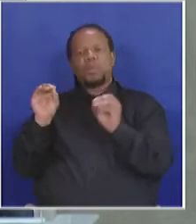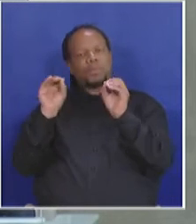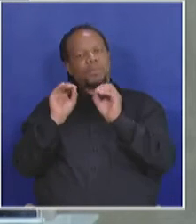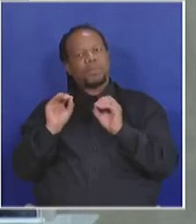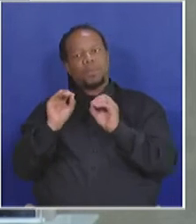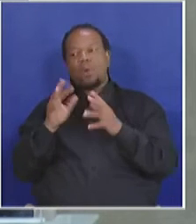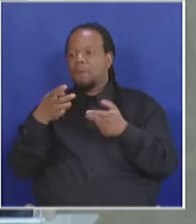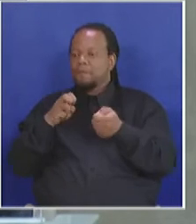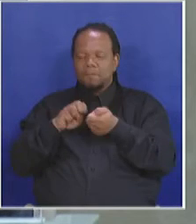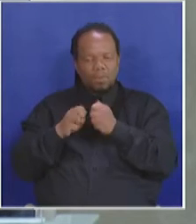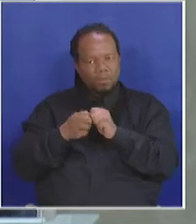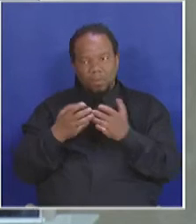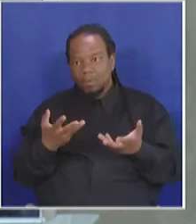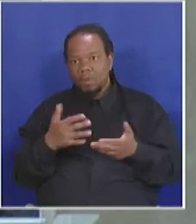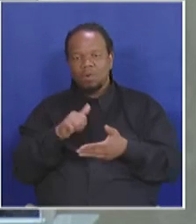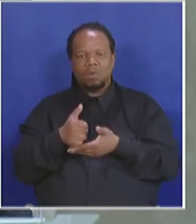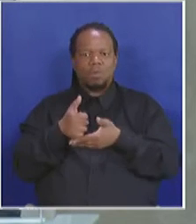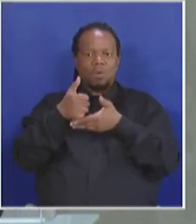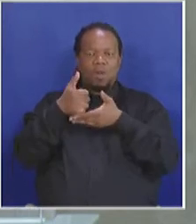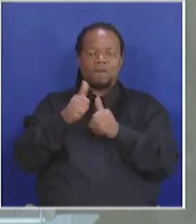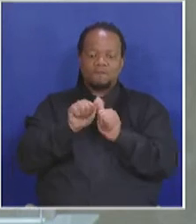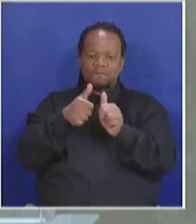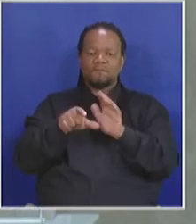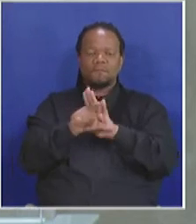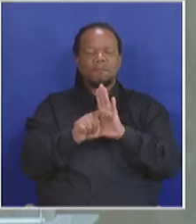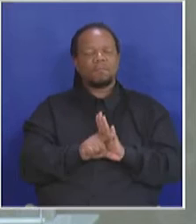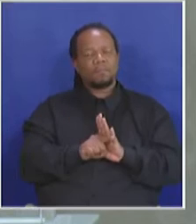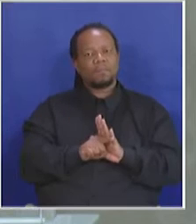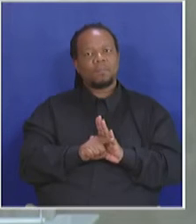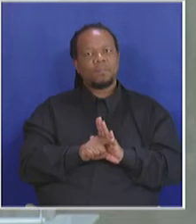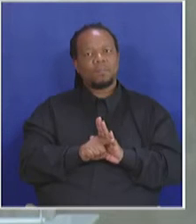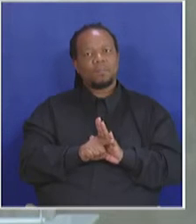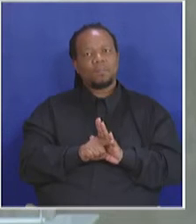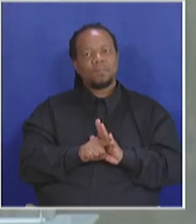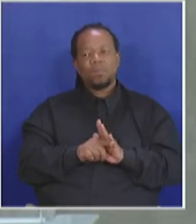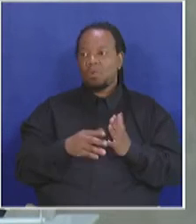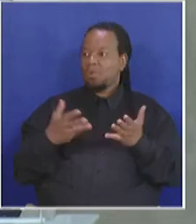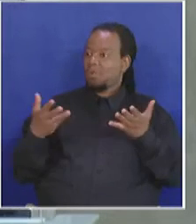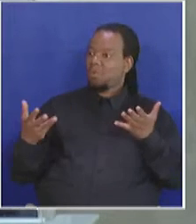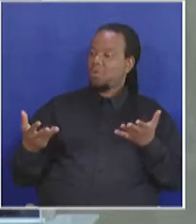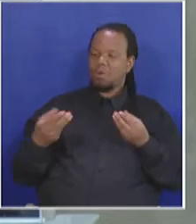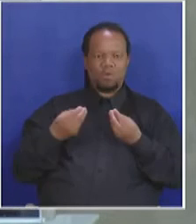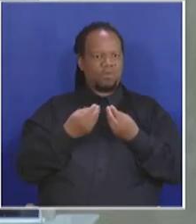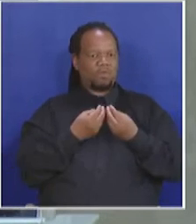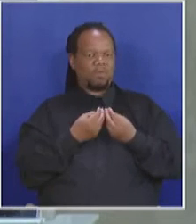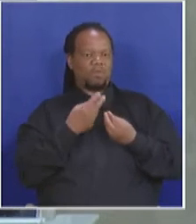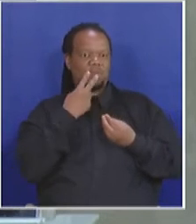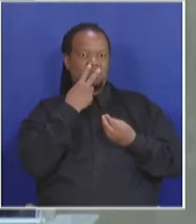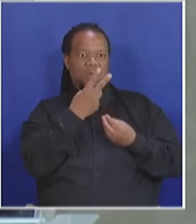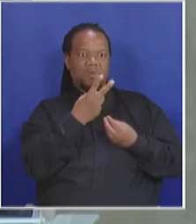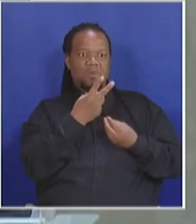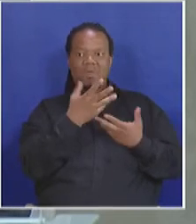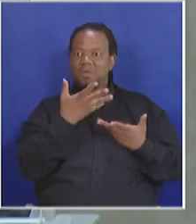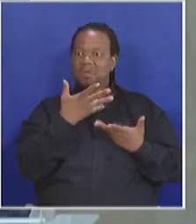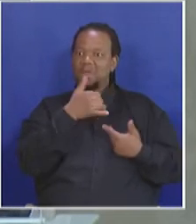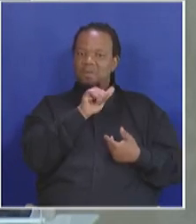provide legislative guidance. Being redundant and even appearing irrelevant is a disservice to those who